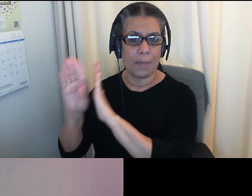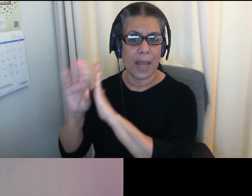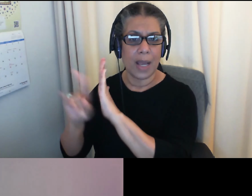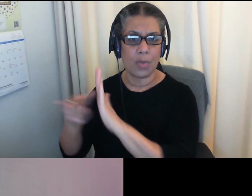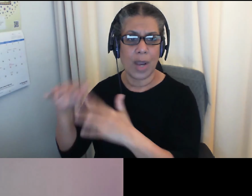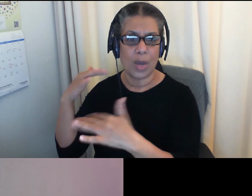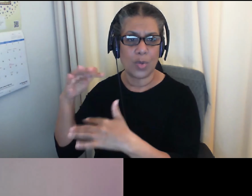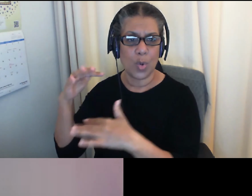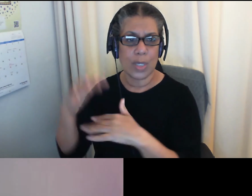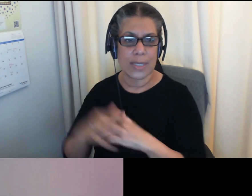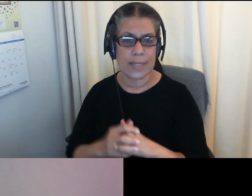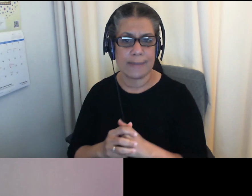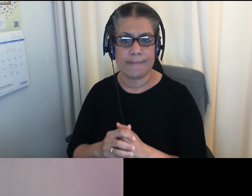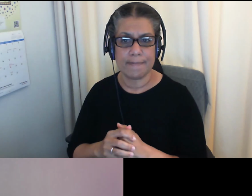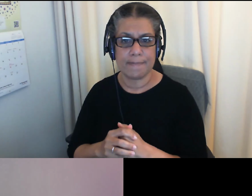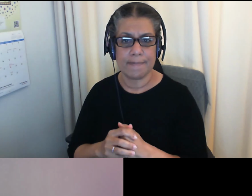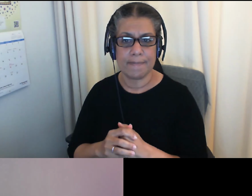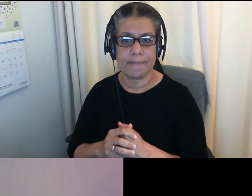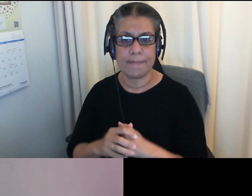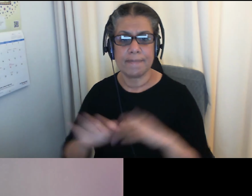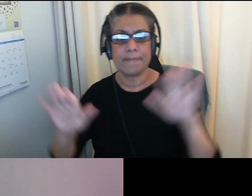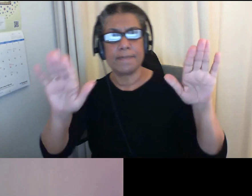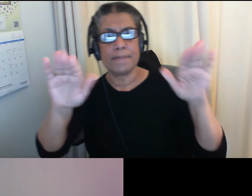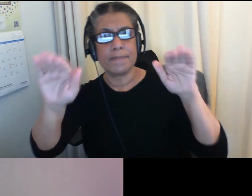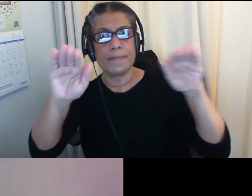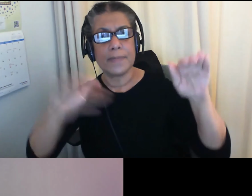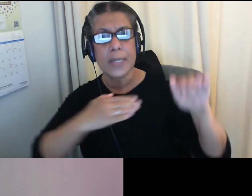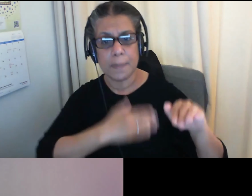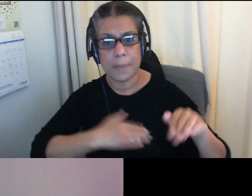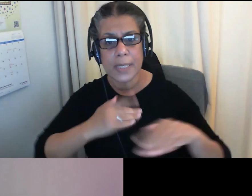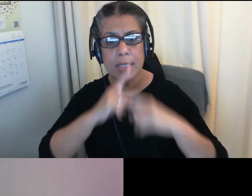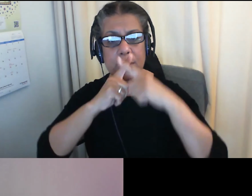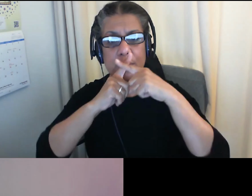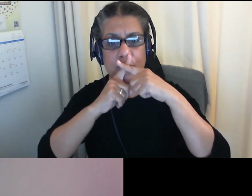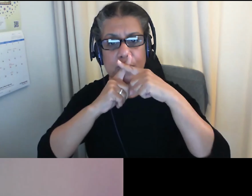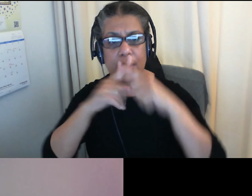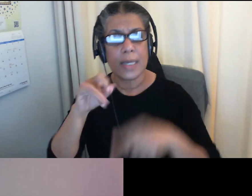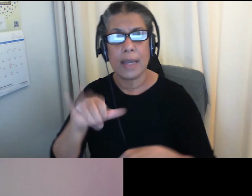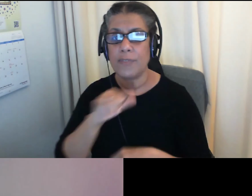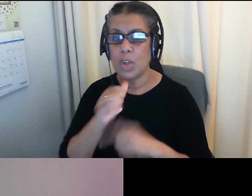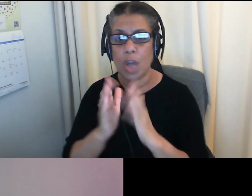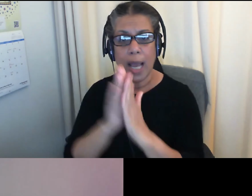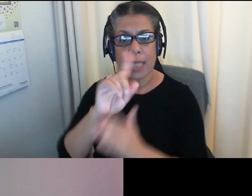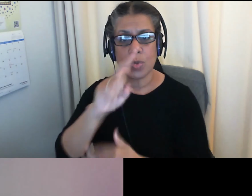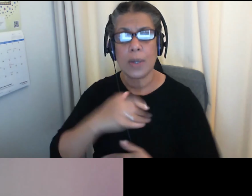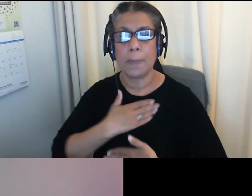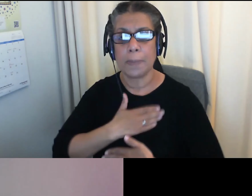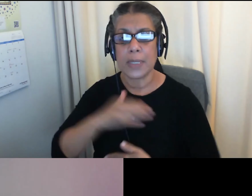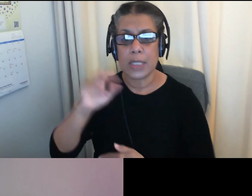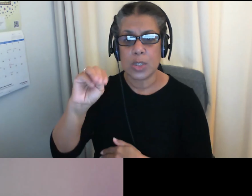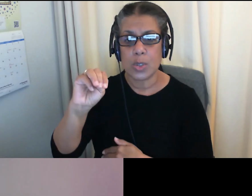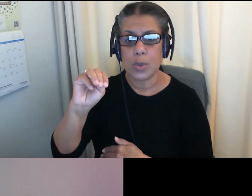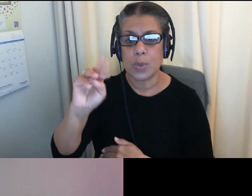met. Could you just mute yourself, please, if you're not asking a question? Thanks.